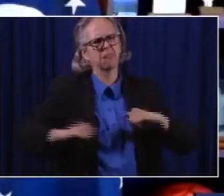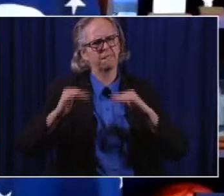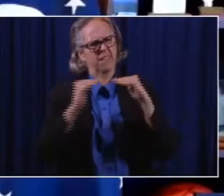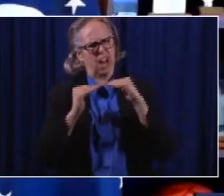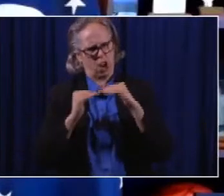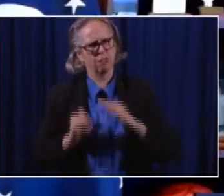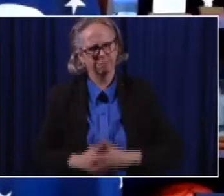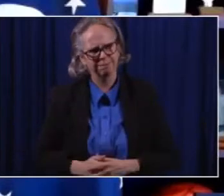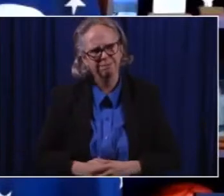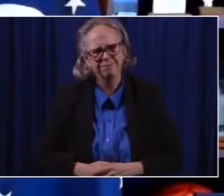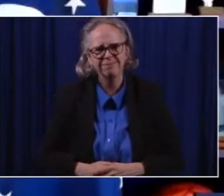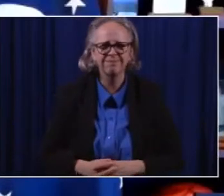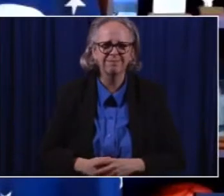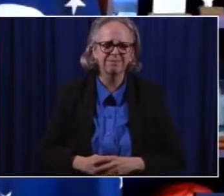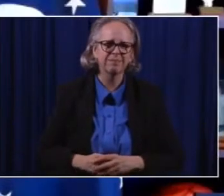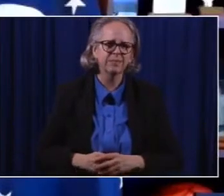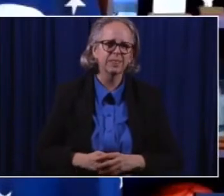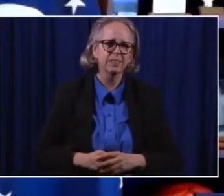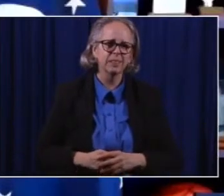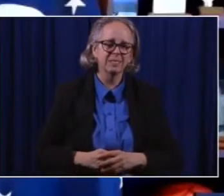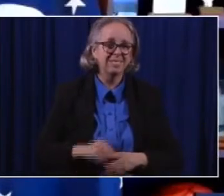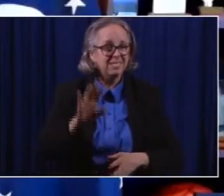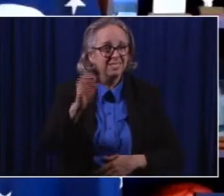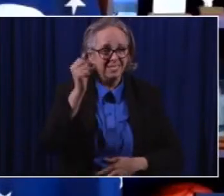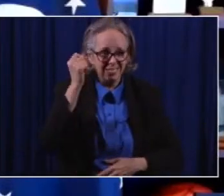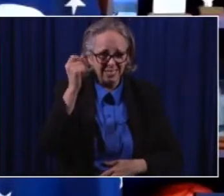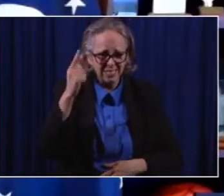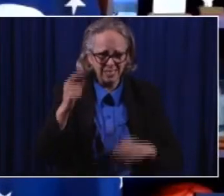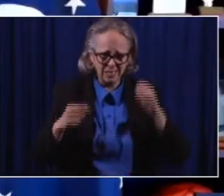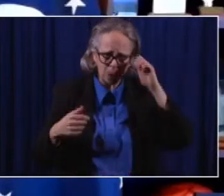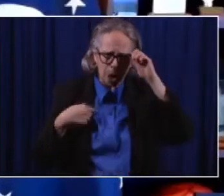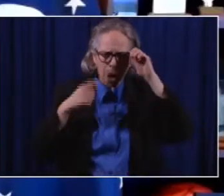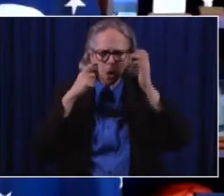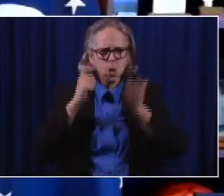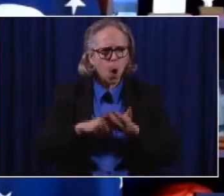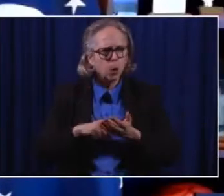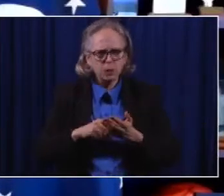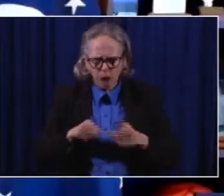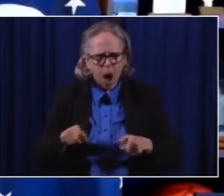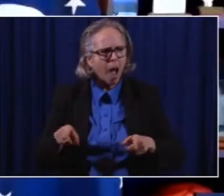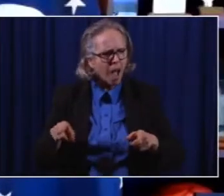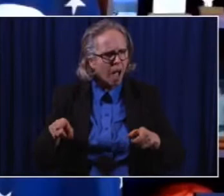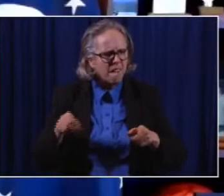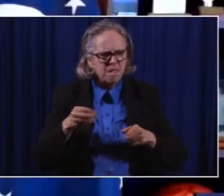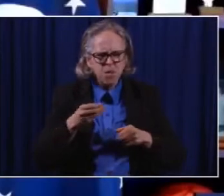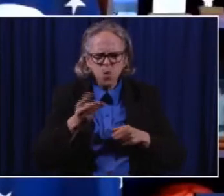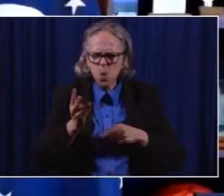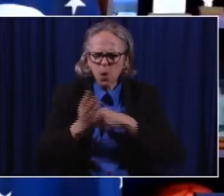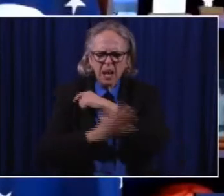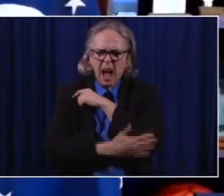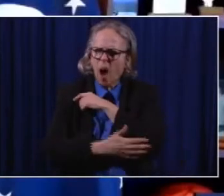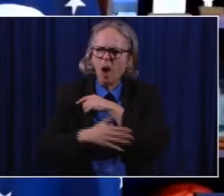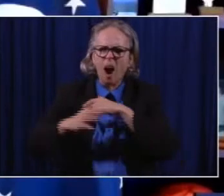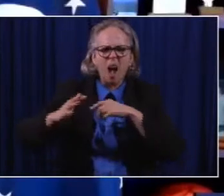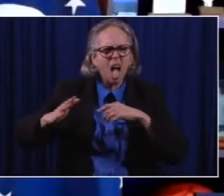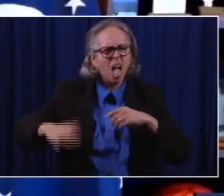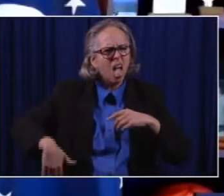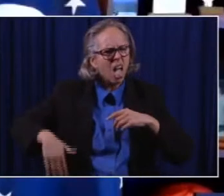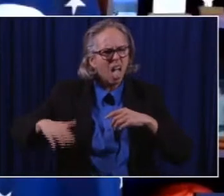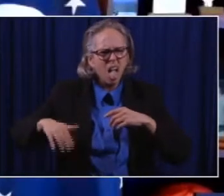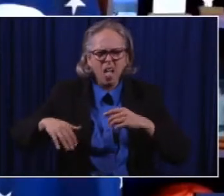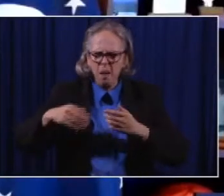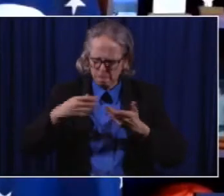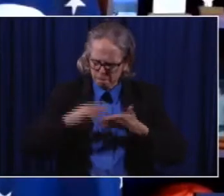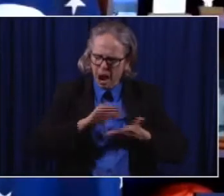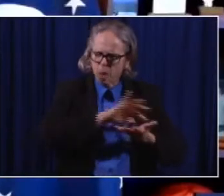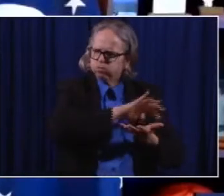And what we found, though, where we at right now, is we have a few counties that haven't used up their 50 company